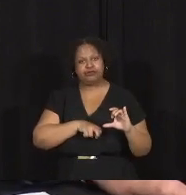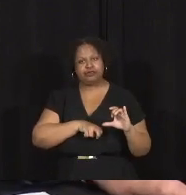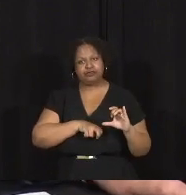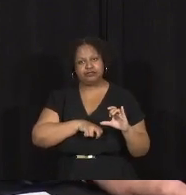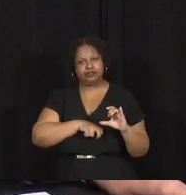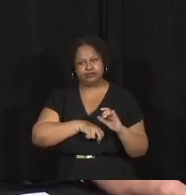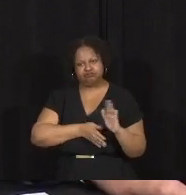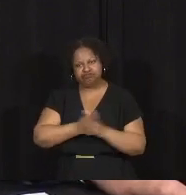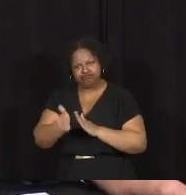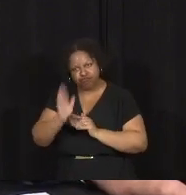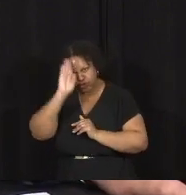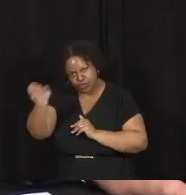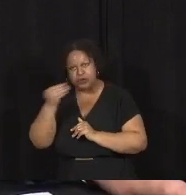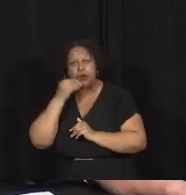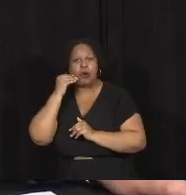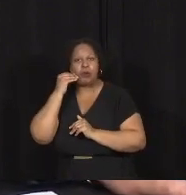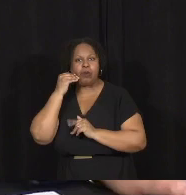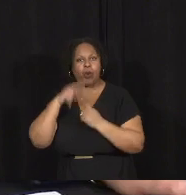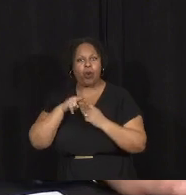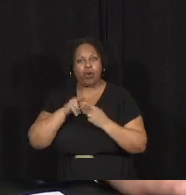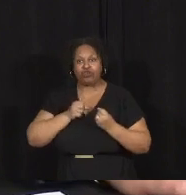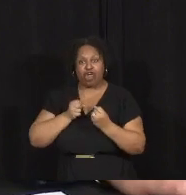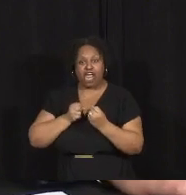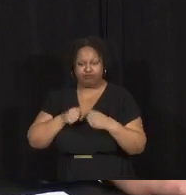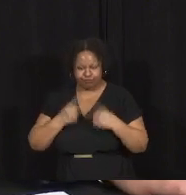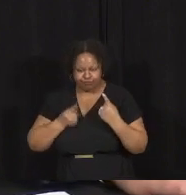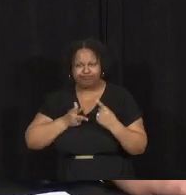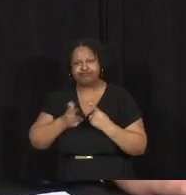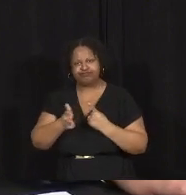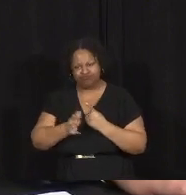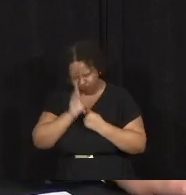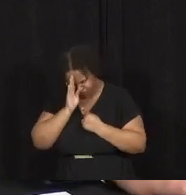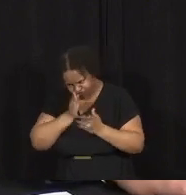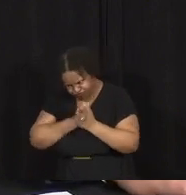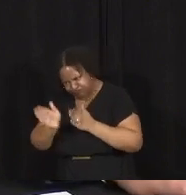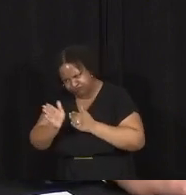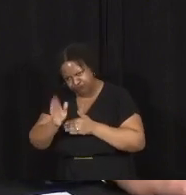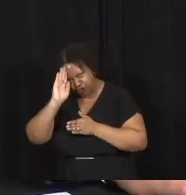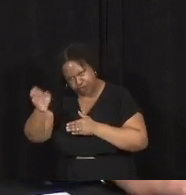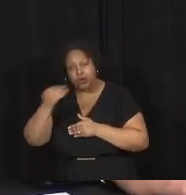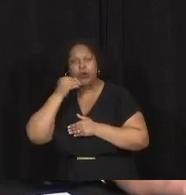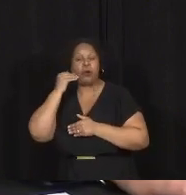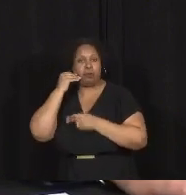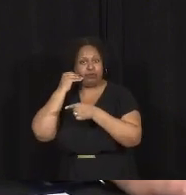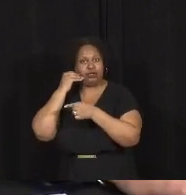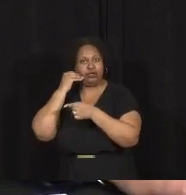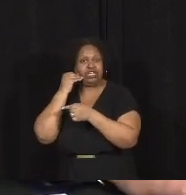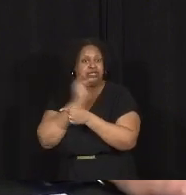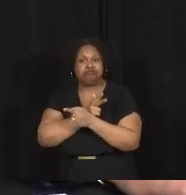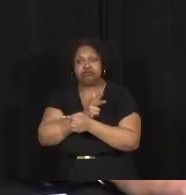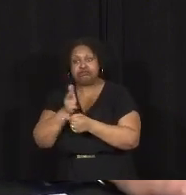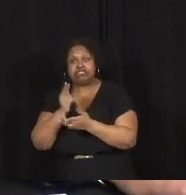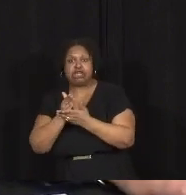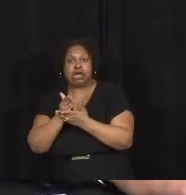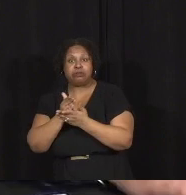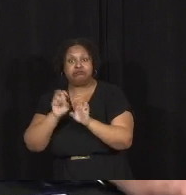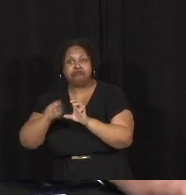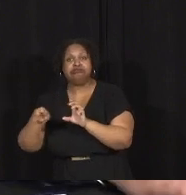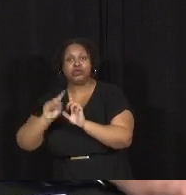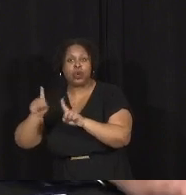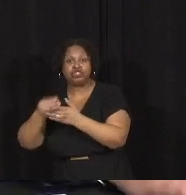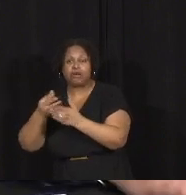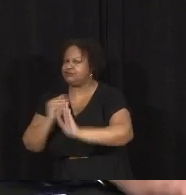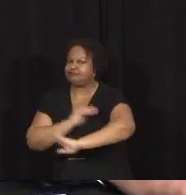home. Whilst they are at home, they must absolutely reduce to as close to zero as